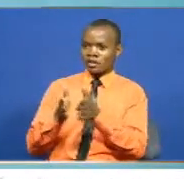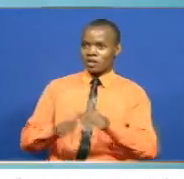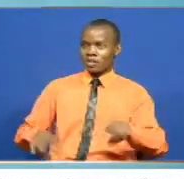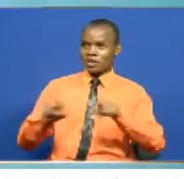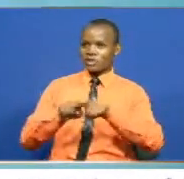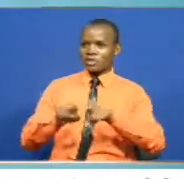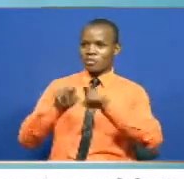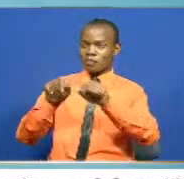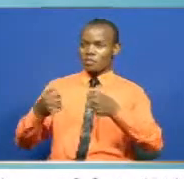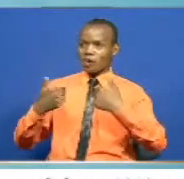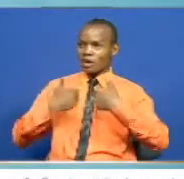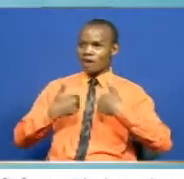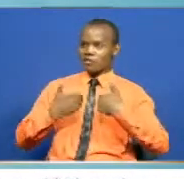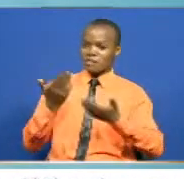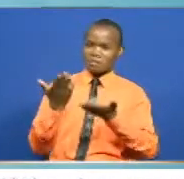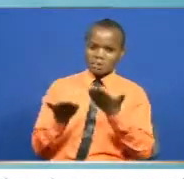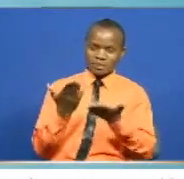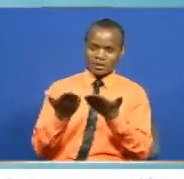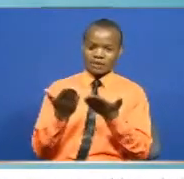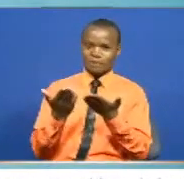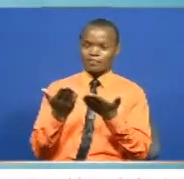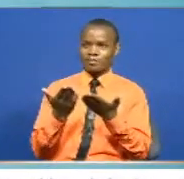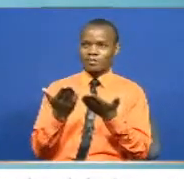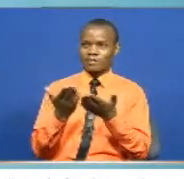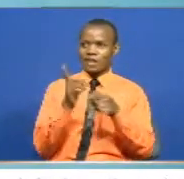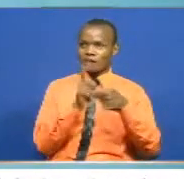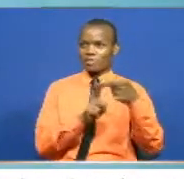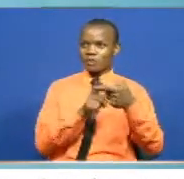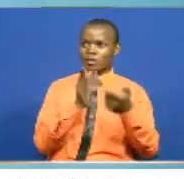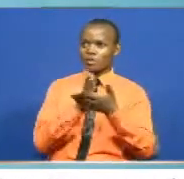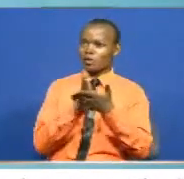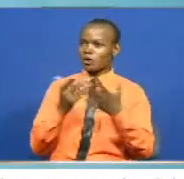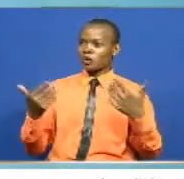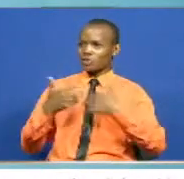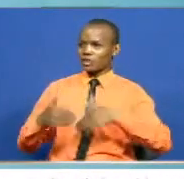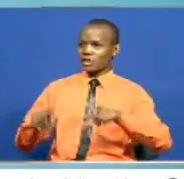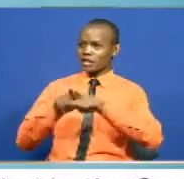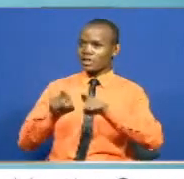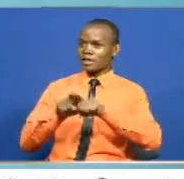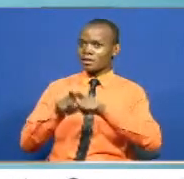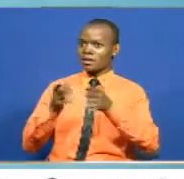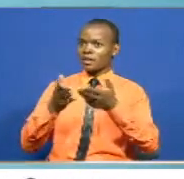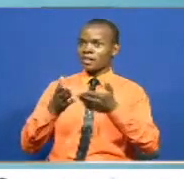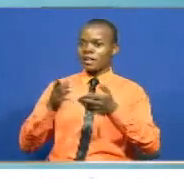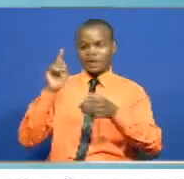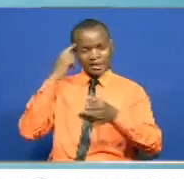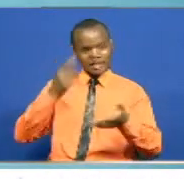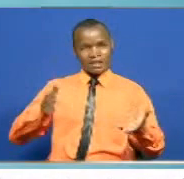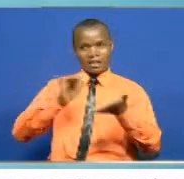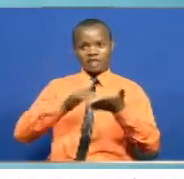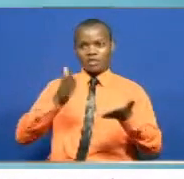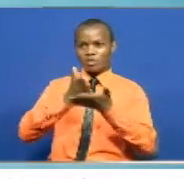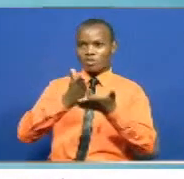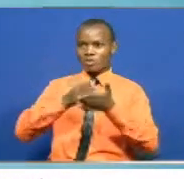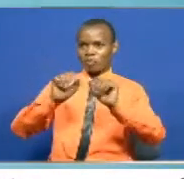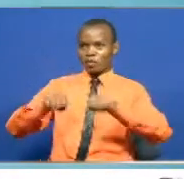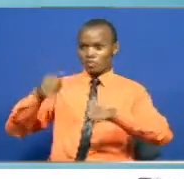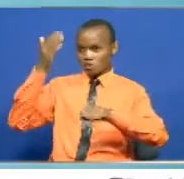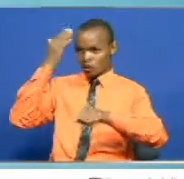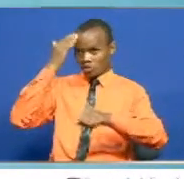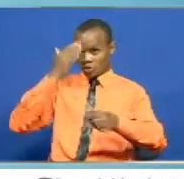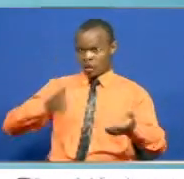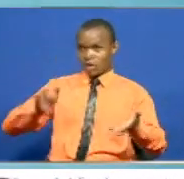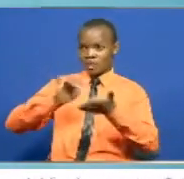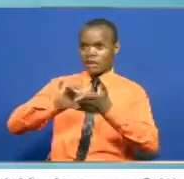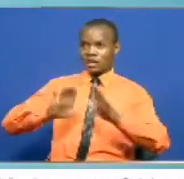have this chance at this time, man, it's amazing. And I don't think you understand how much of a amped